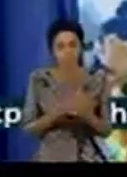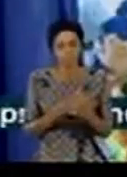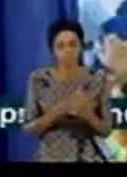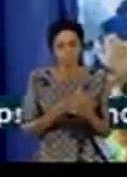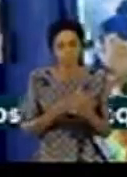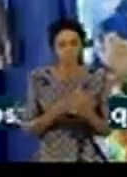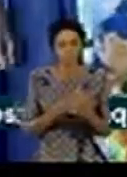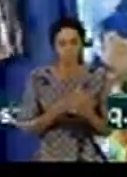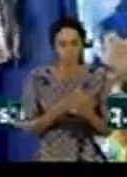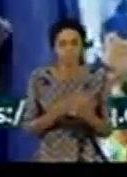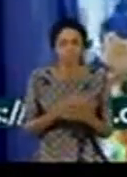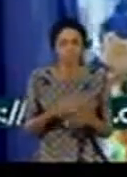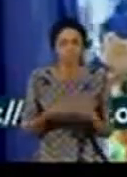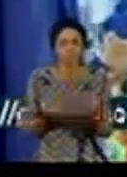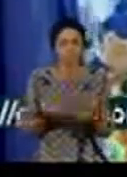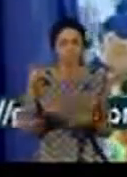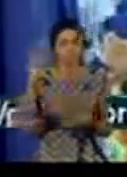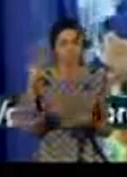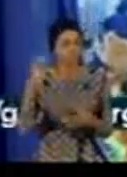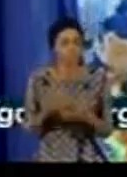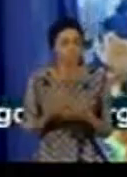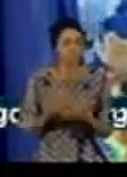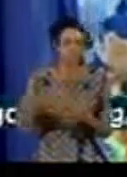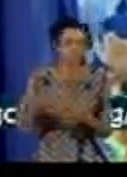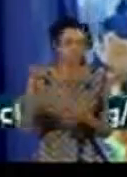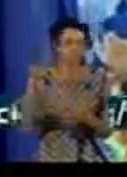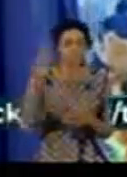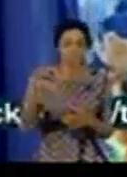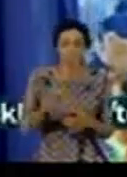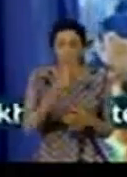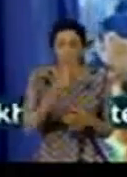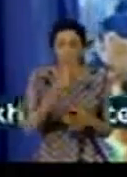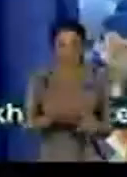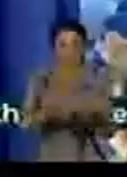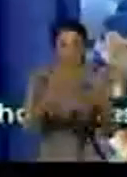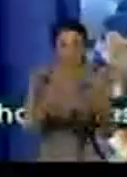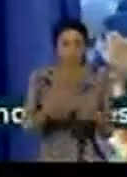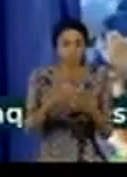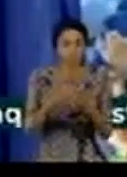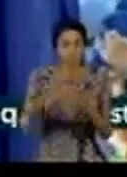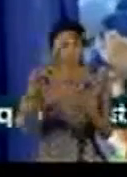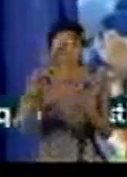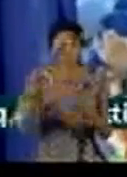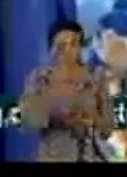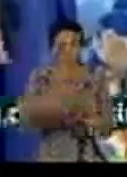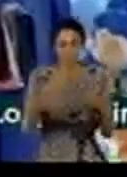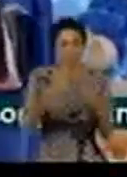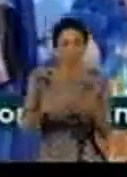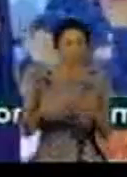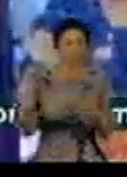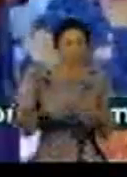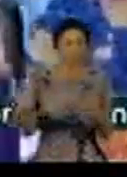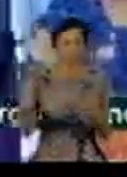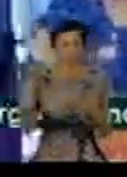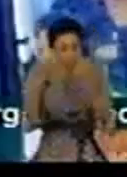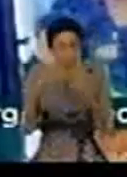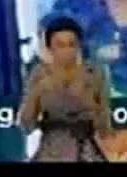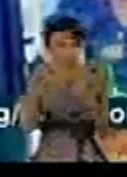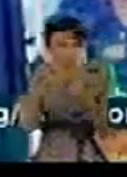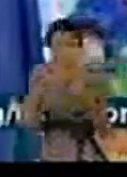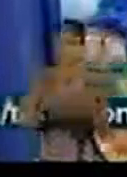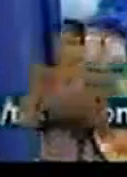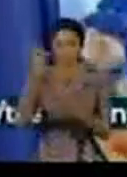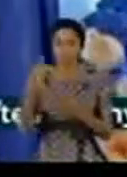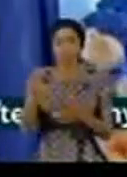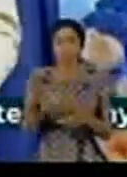must attend. I was able to attend Pastor's Conference on the 28th, on Friday. When I came in very early, and I